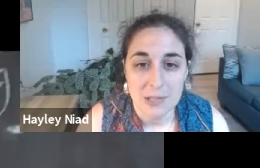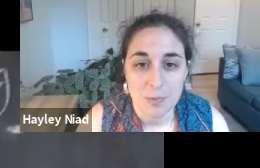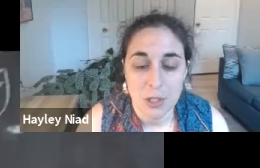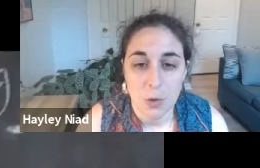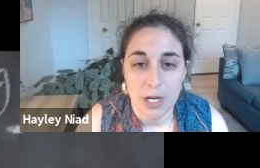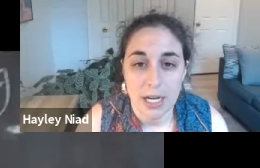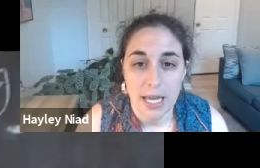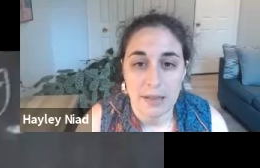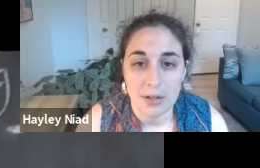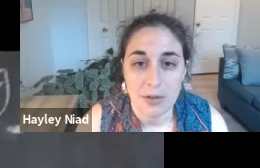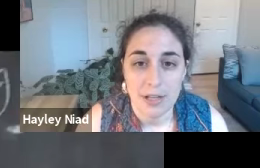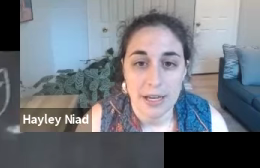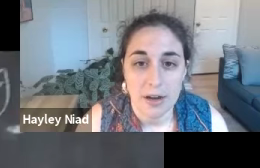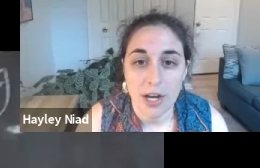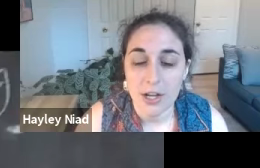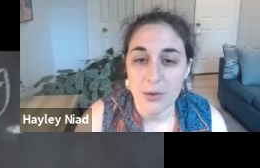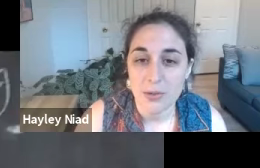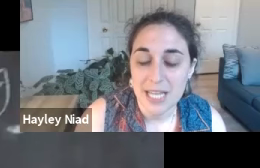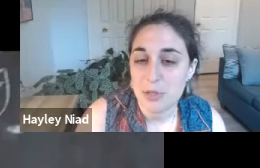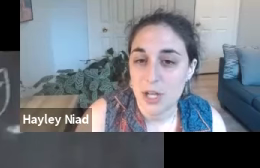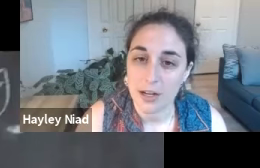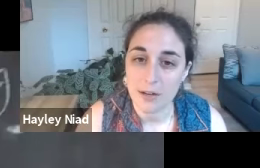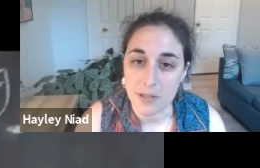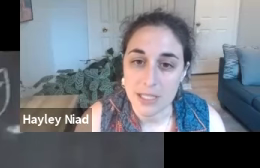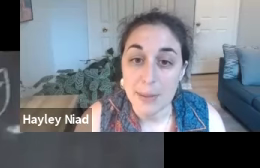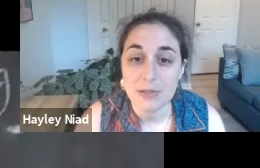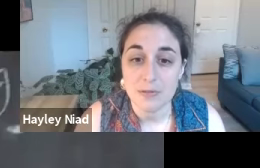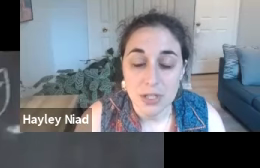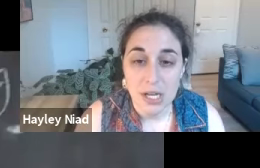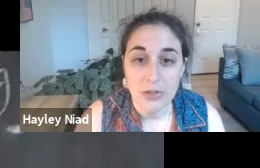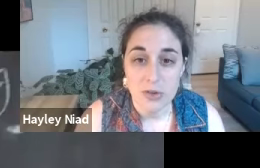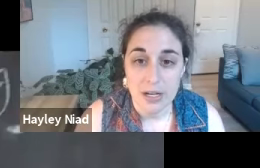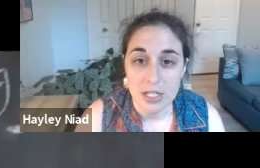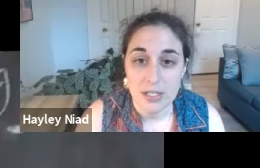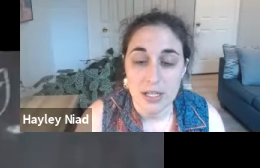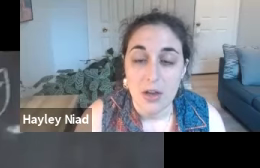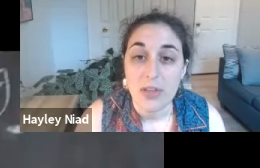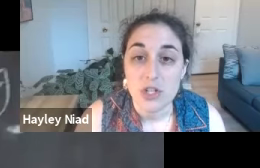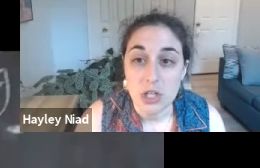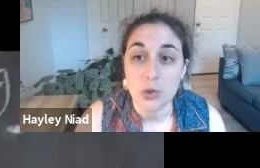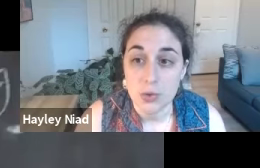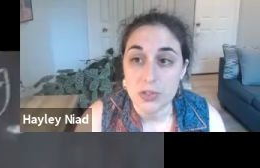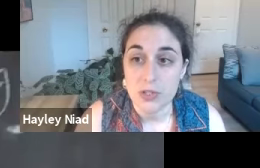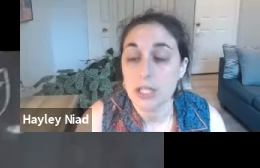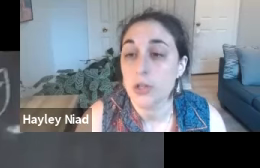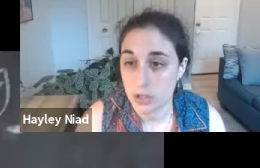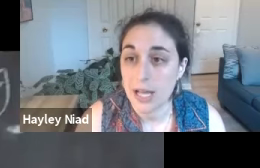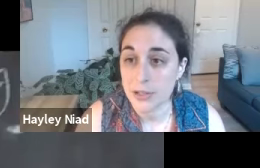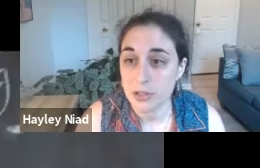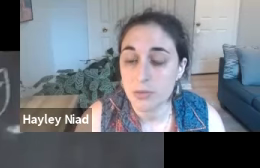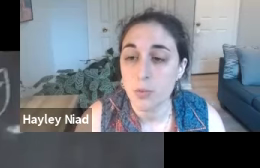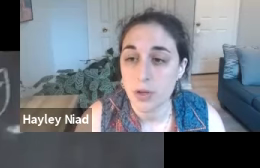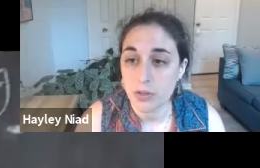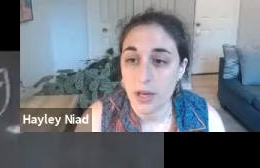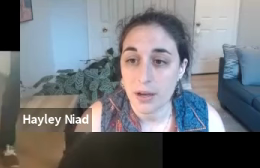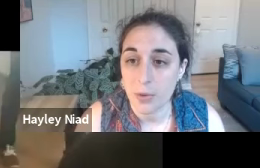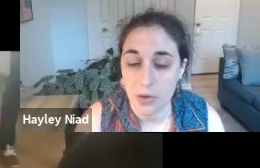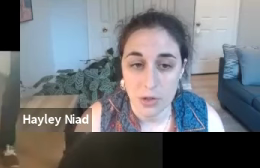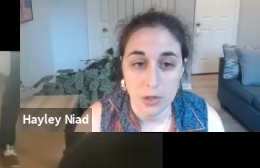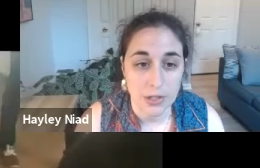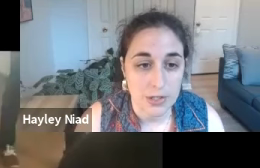she has recorded a little audio snapshot of the types of UDL strategies that she uses in her classroom